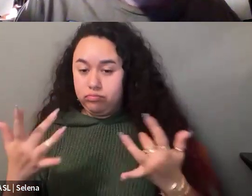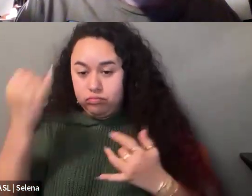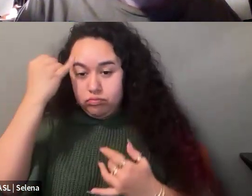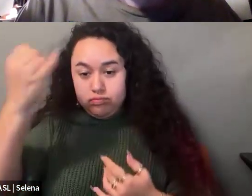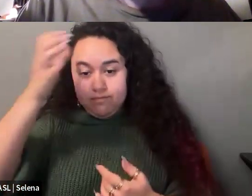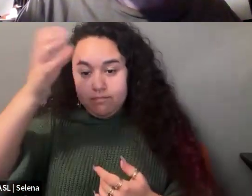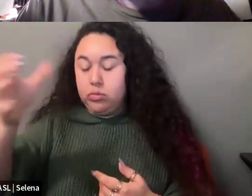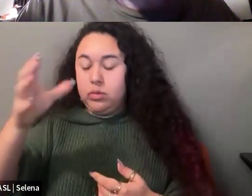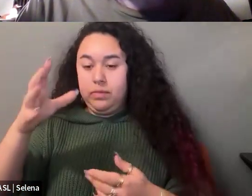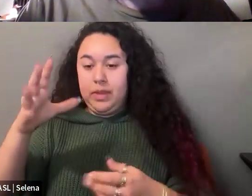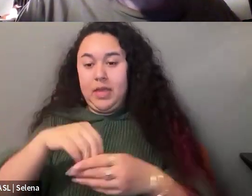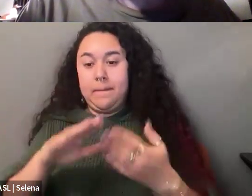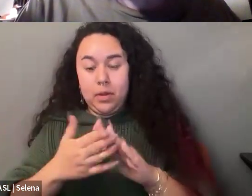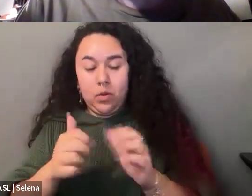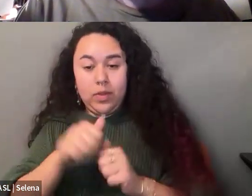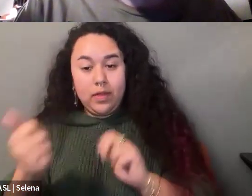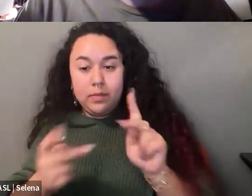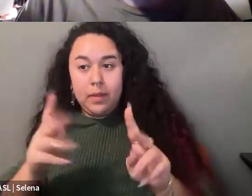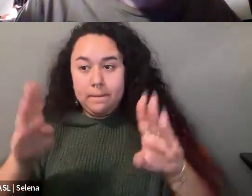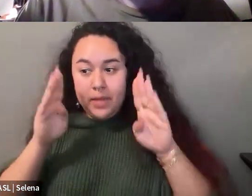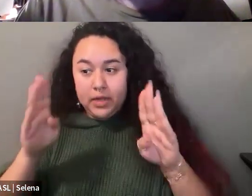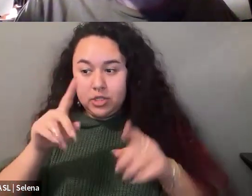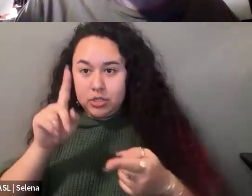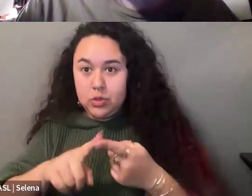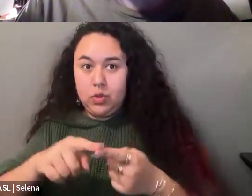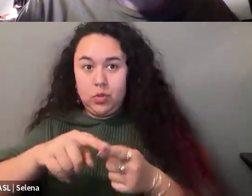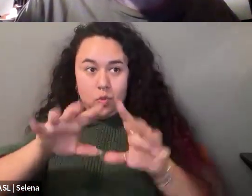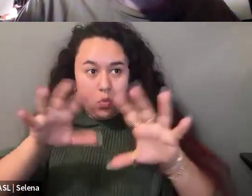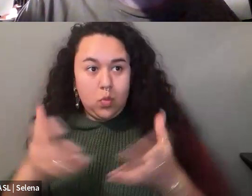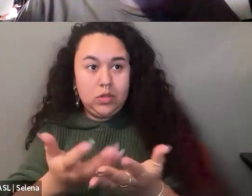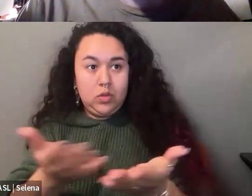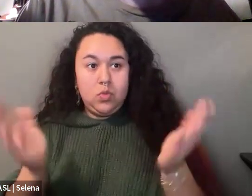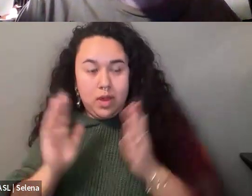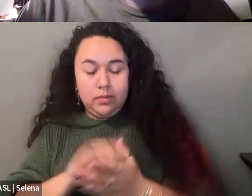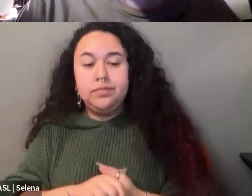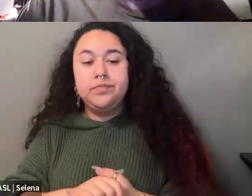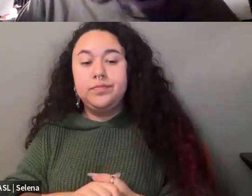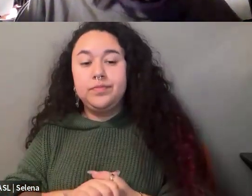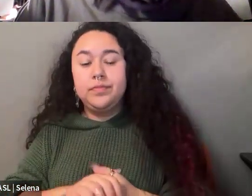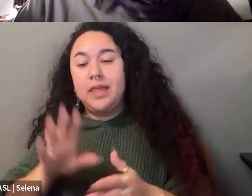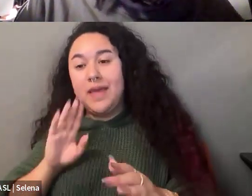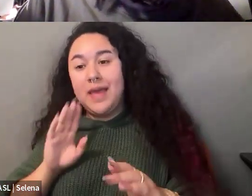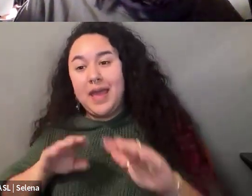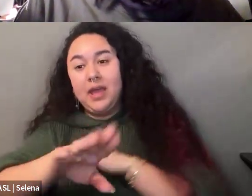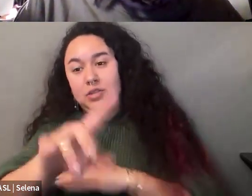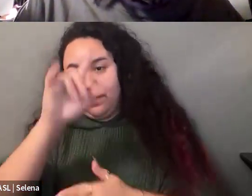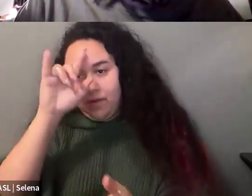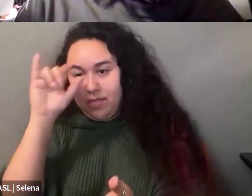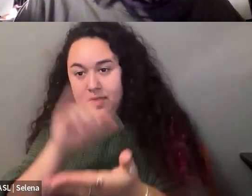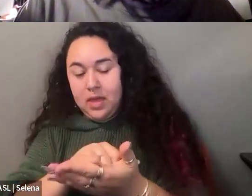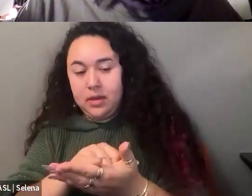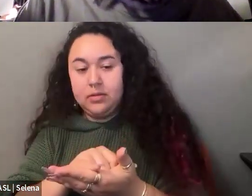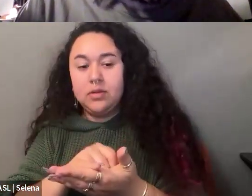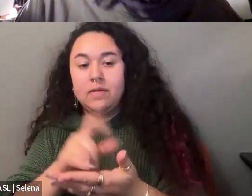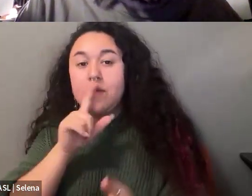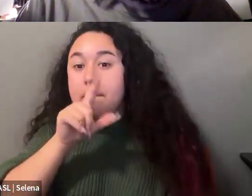idea of being in community and paying deep attention to the world around us. And the entry point that was